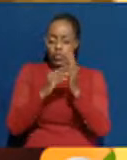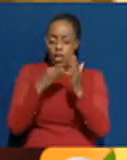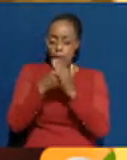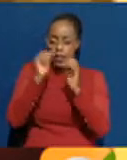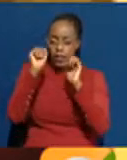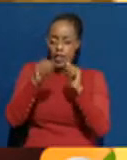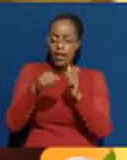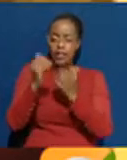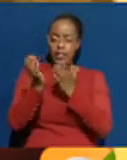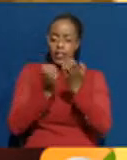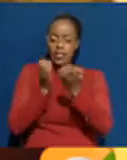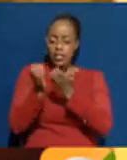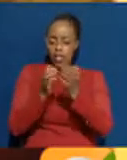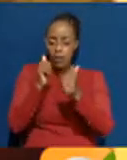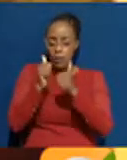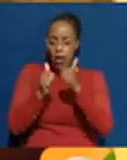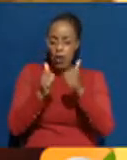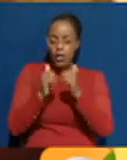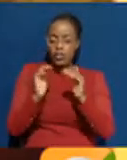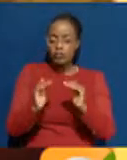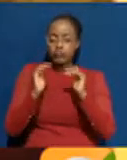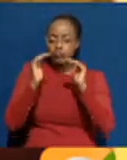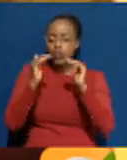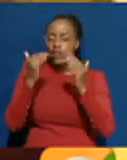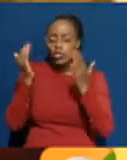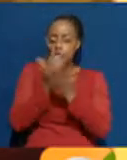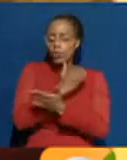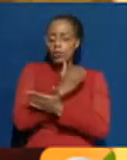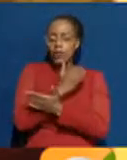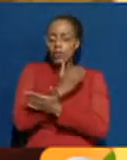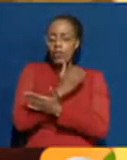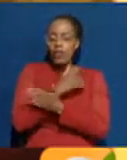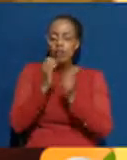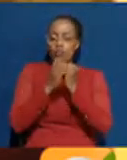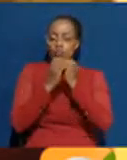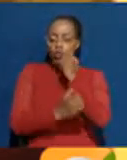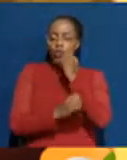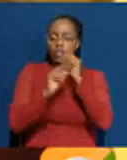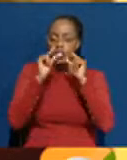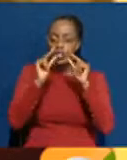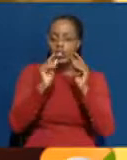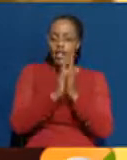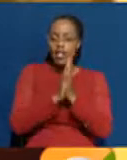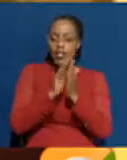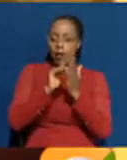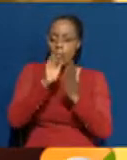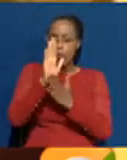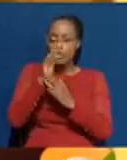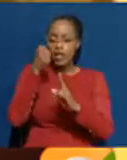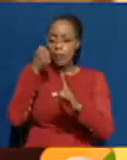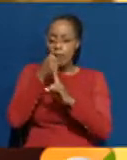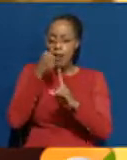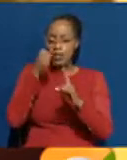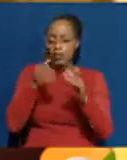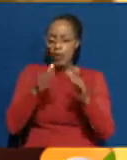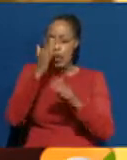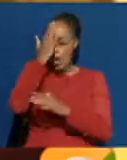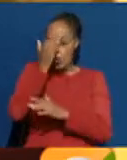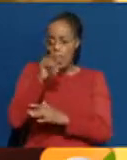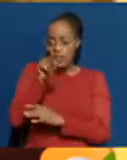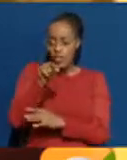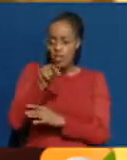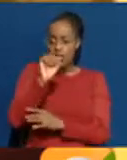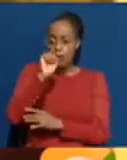in enterprises that alleviate poverty in the shortest and most impactful ways? So that's